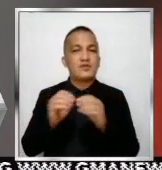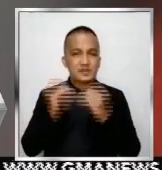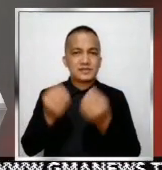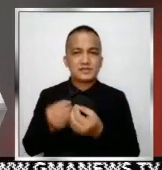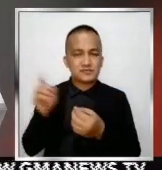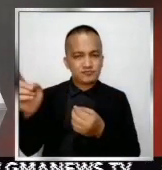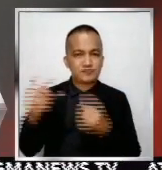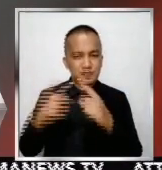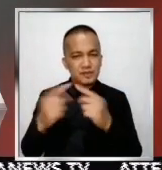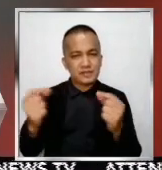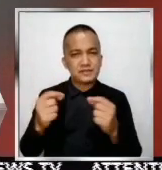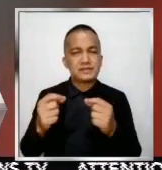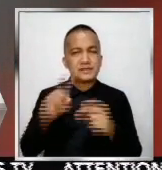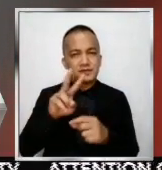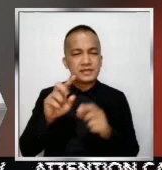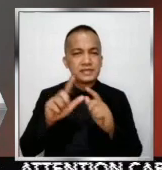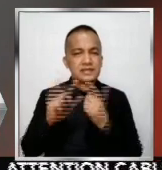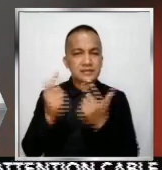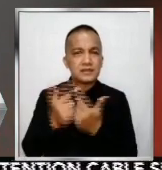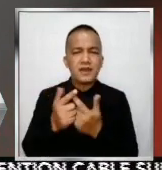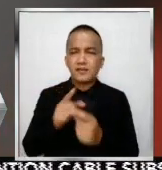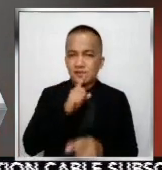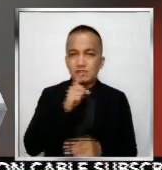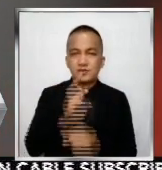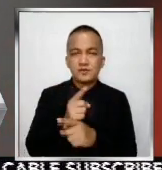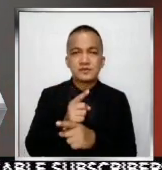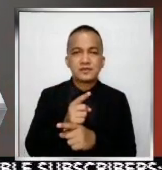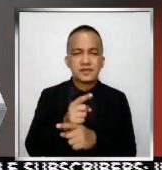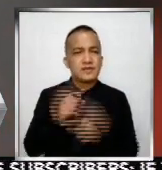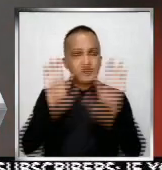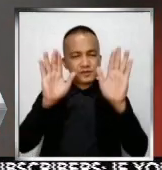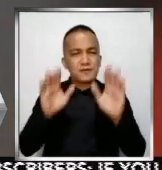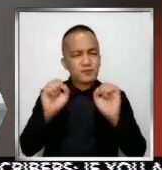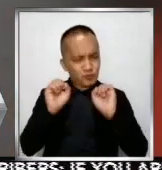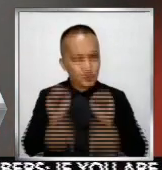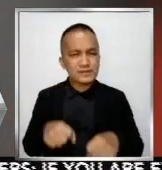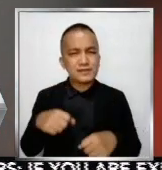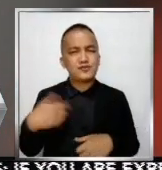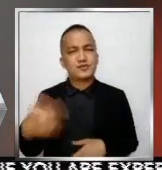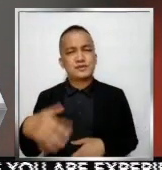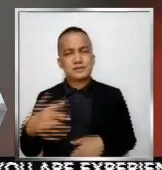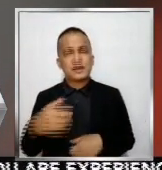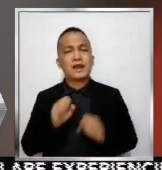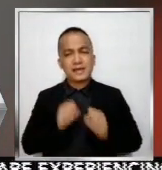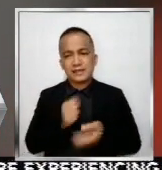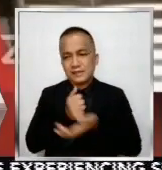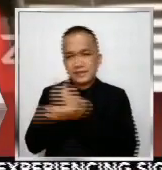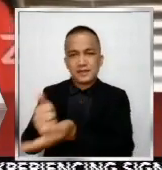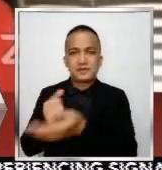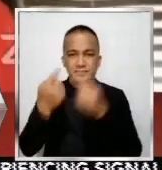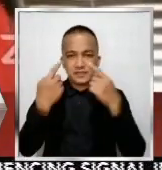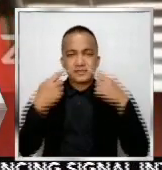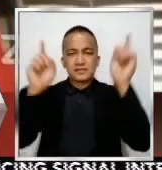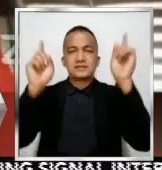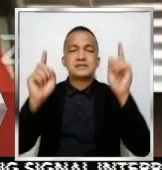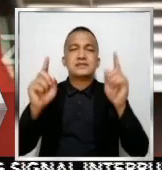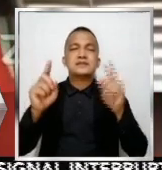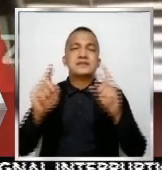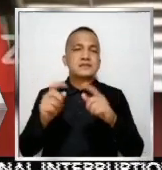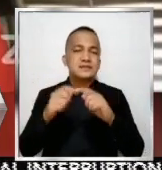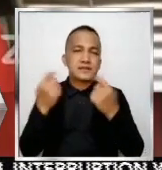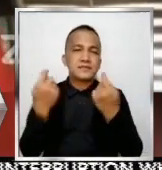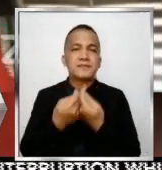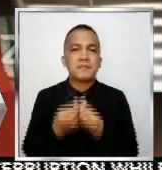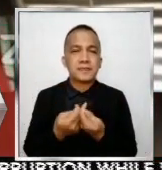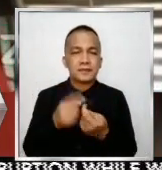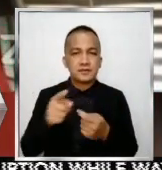would definitely be amazing if I could be a great help to the success of the club. Nang mapunta ang usapan